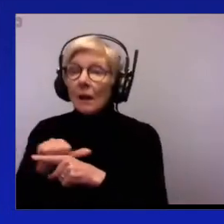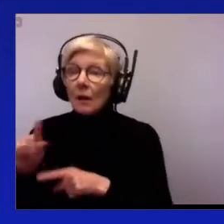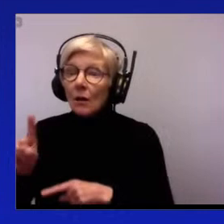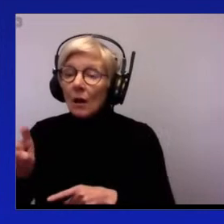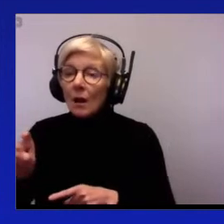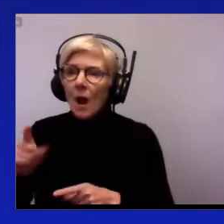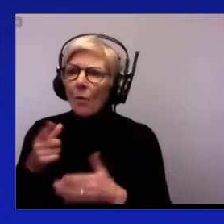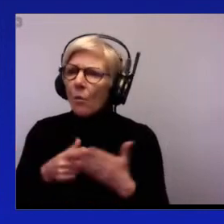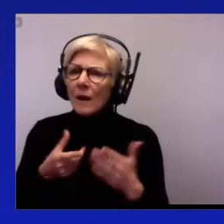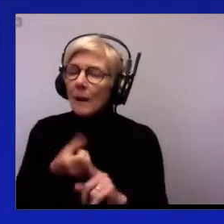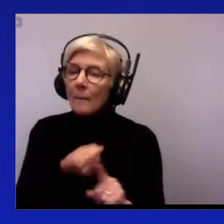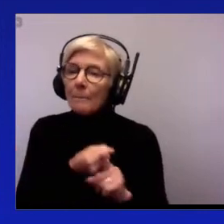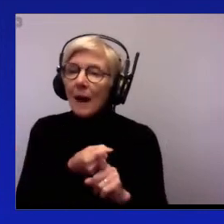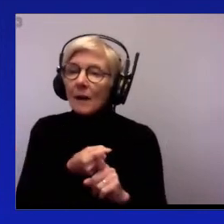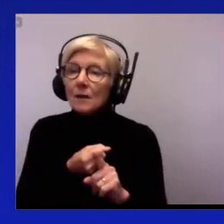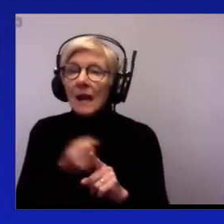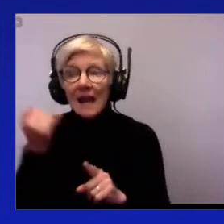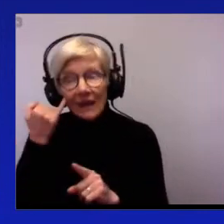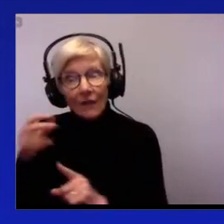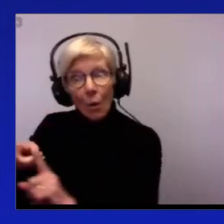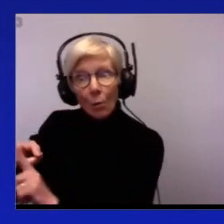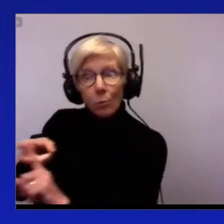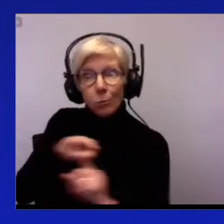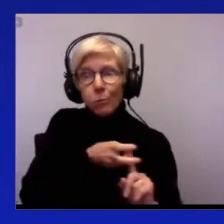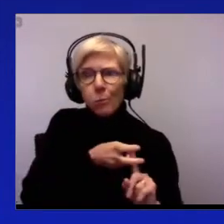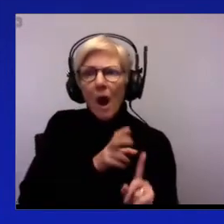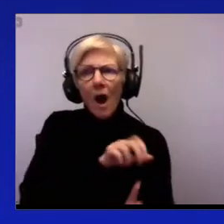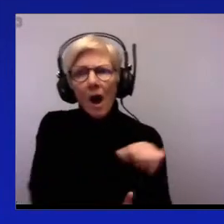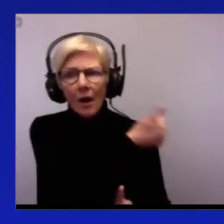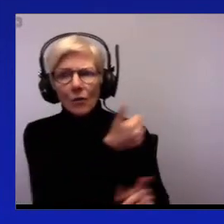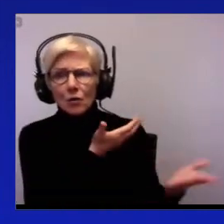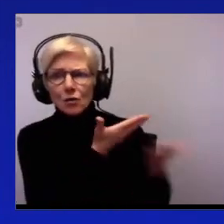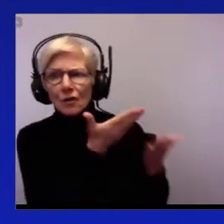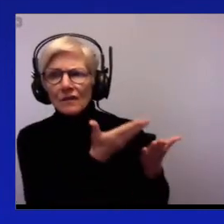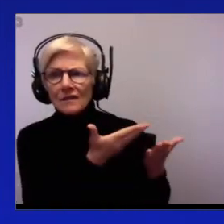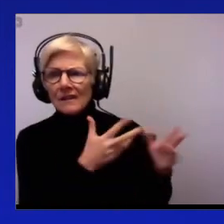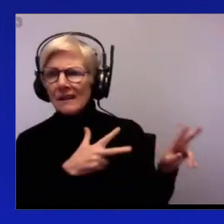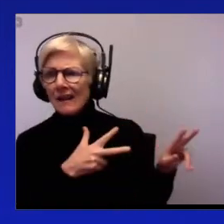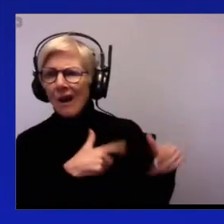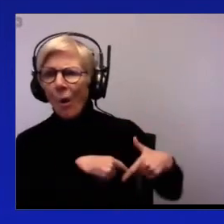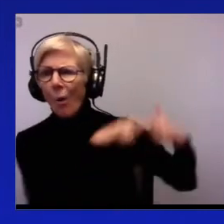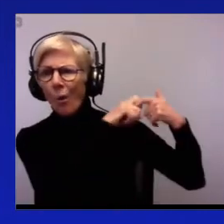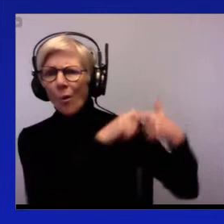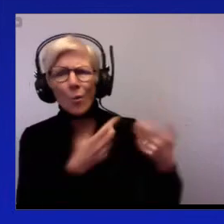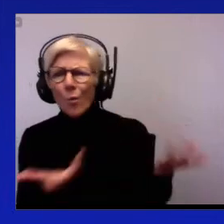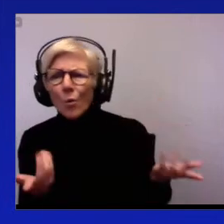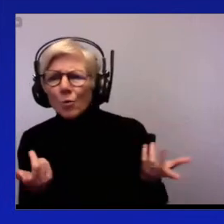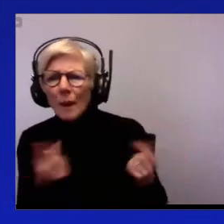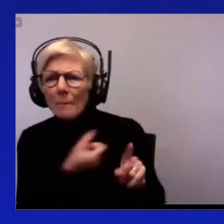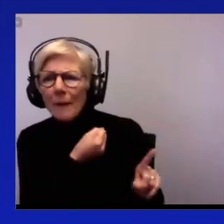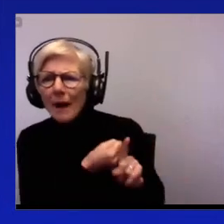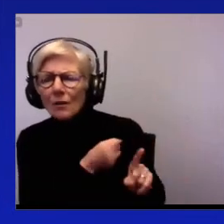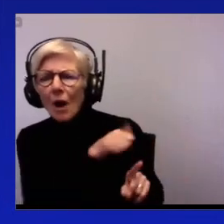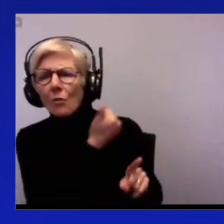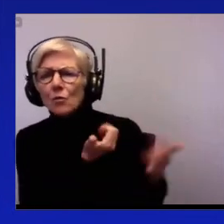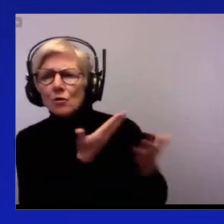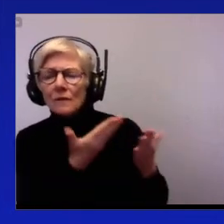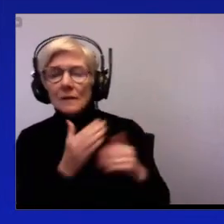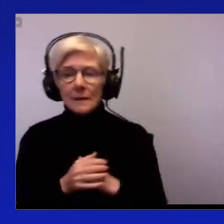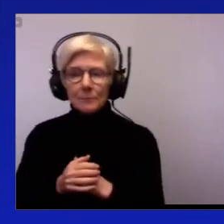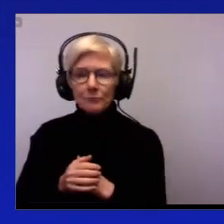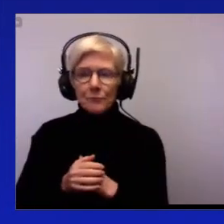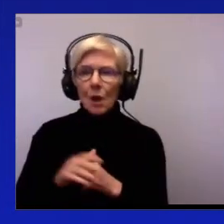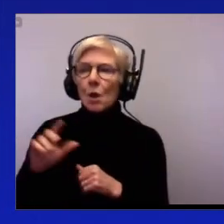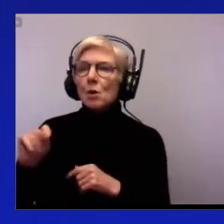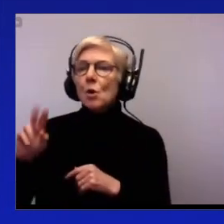are the impacts to other city services? Yeah, so I know we had a quick chat about that. So